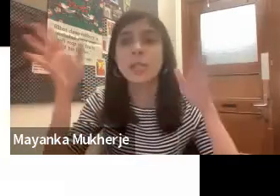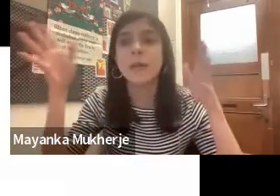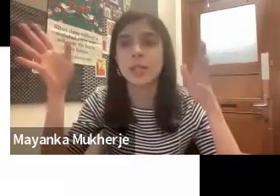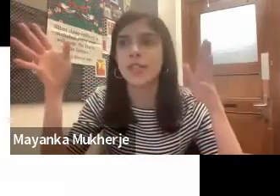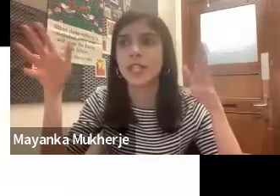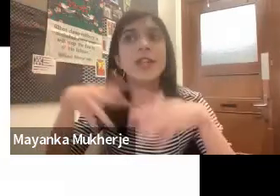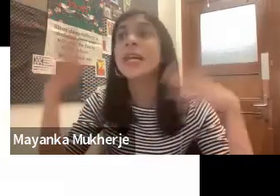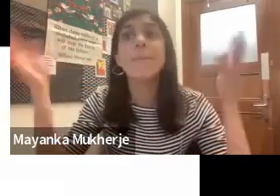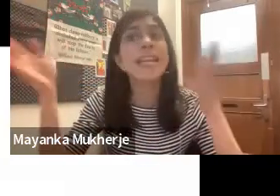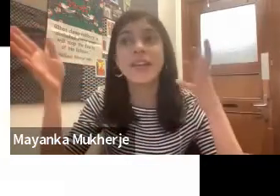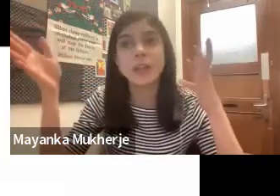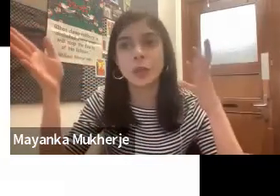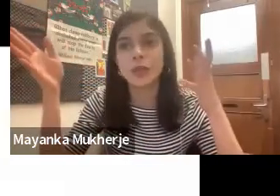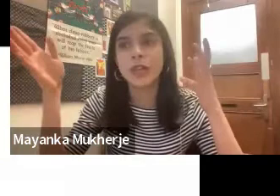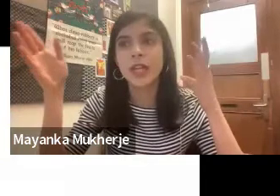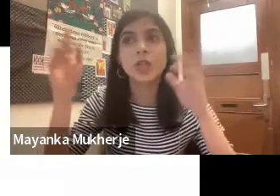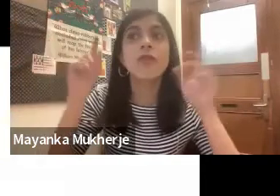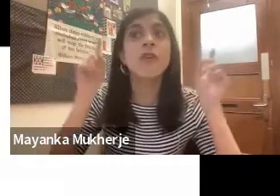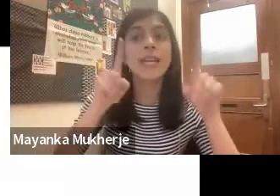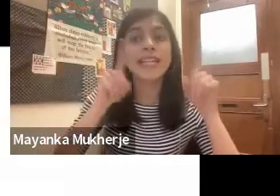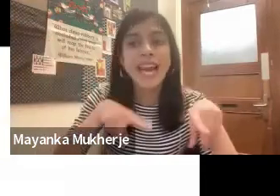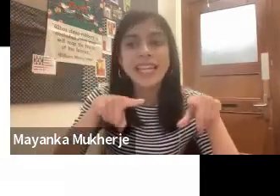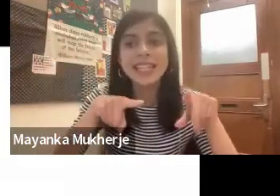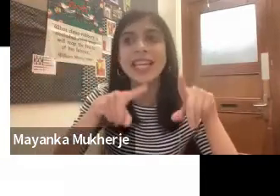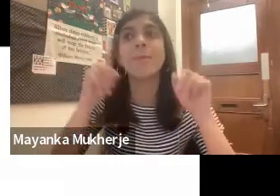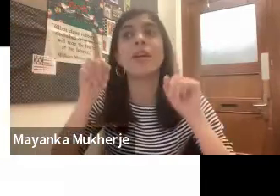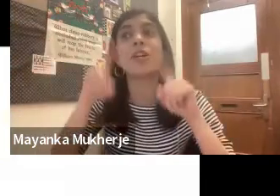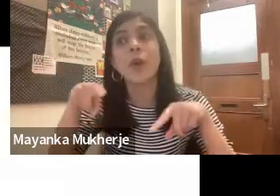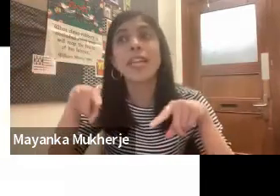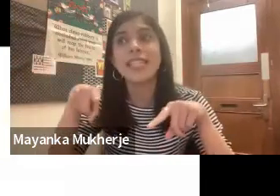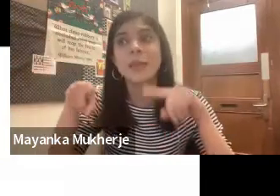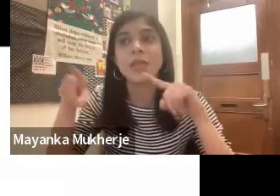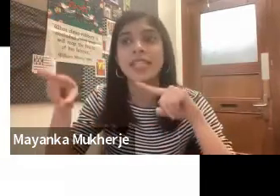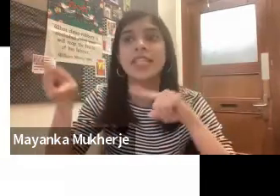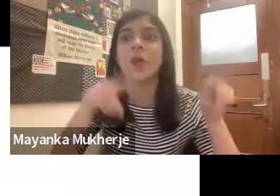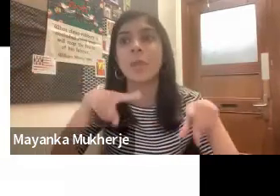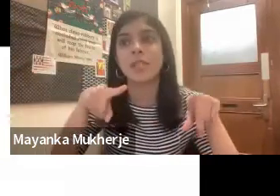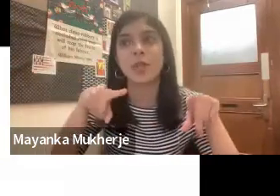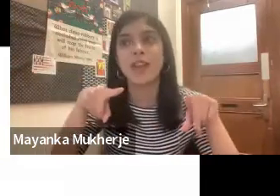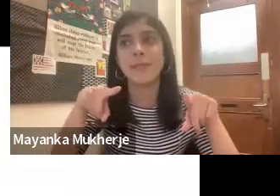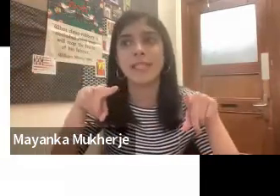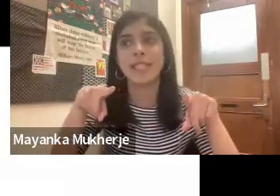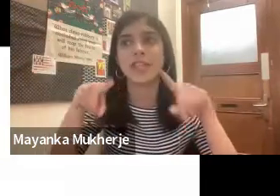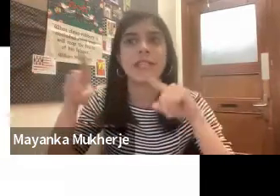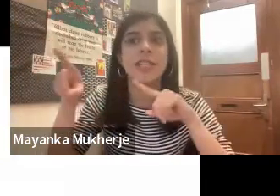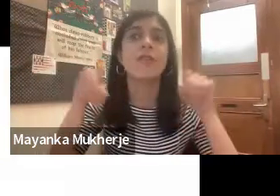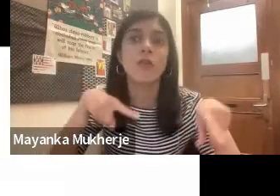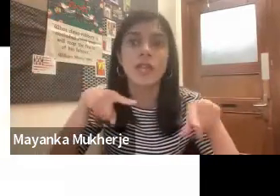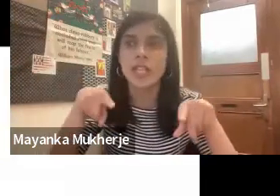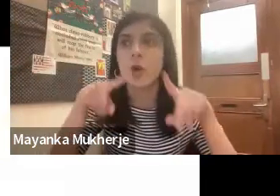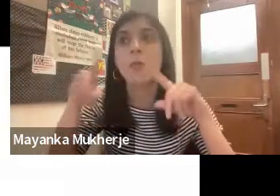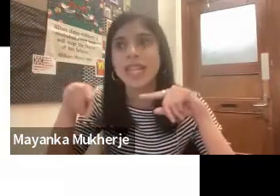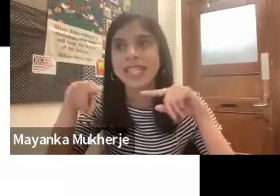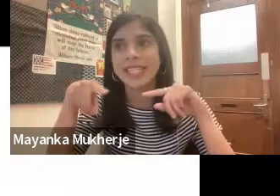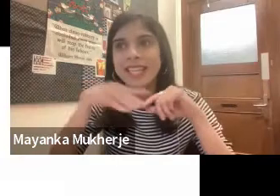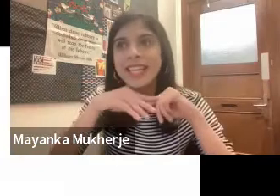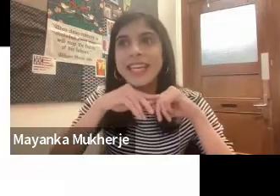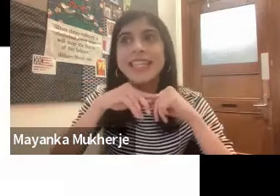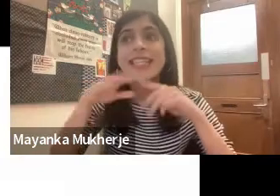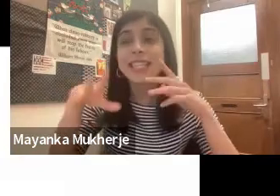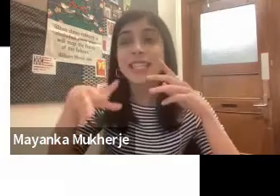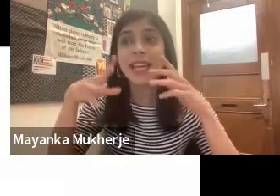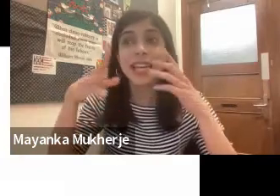for large parts of the year may never do. So familiarity and punctuality were seen as the opposite of emptiness rather than fullness or